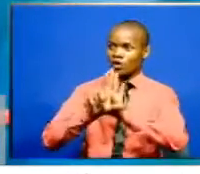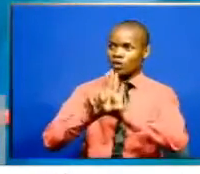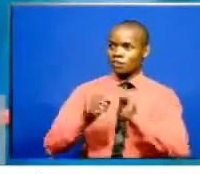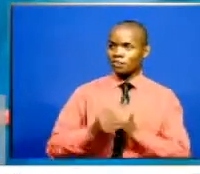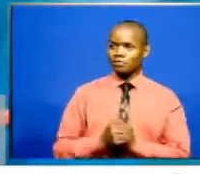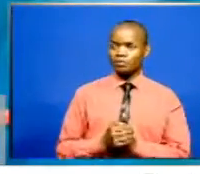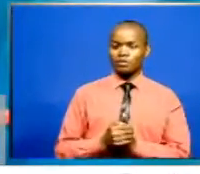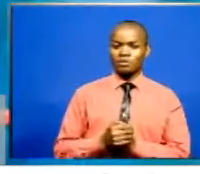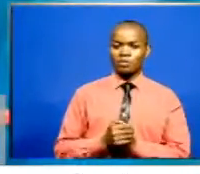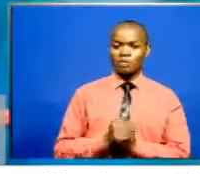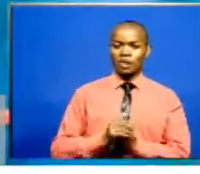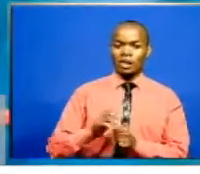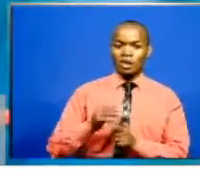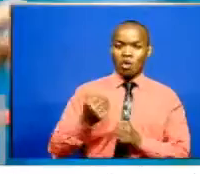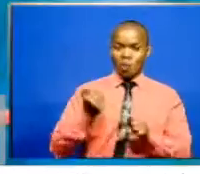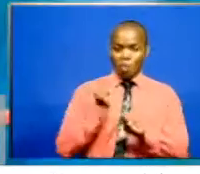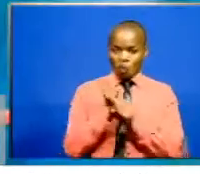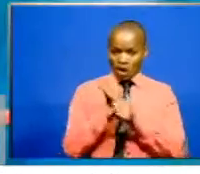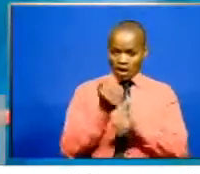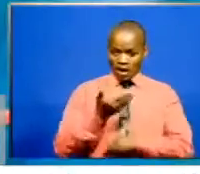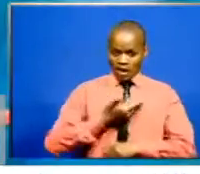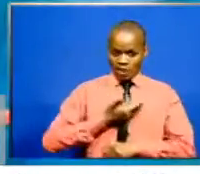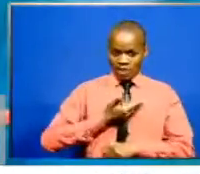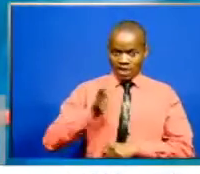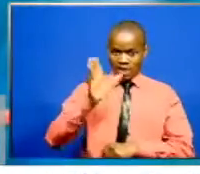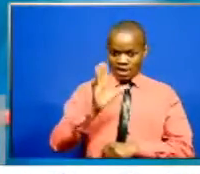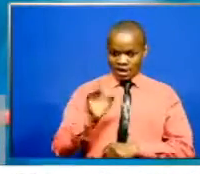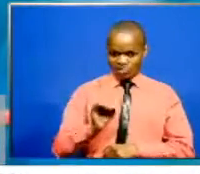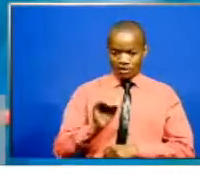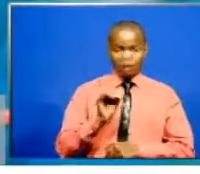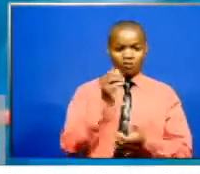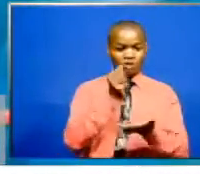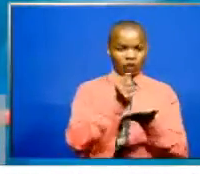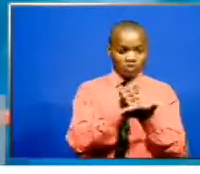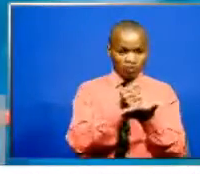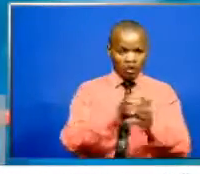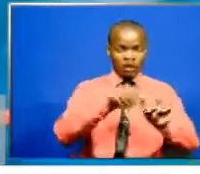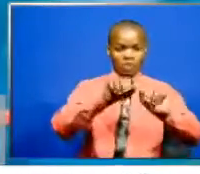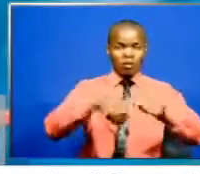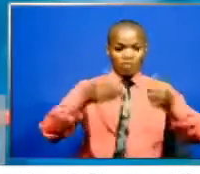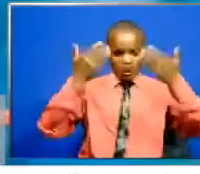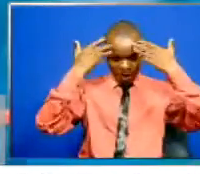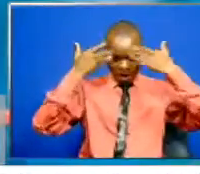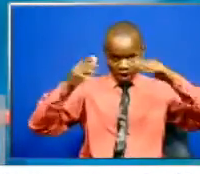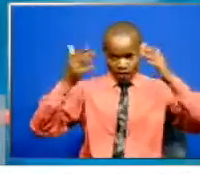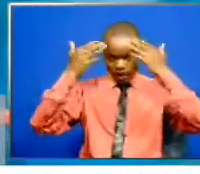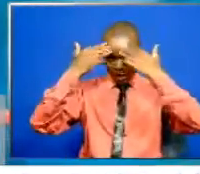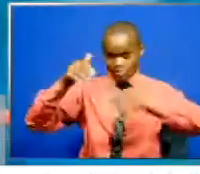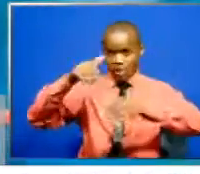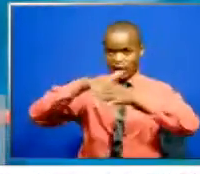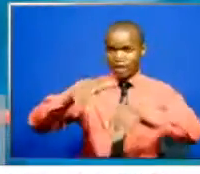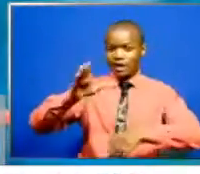Africa Office now is really to share those information mm-hmm. across the continent for,